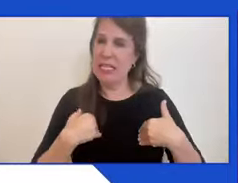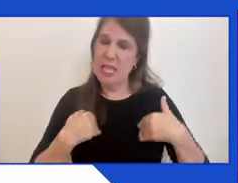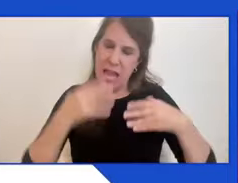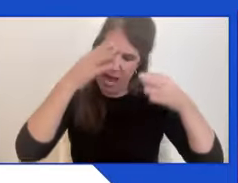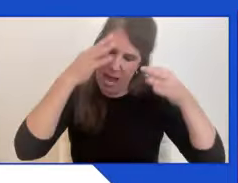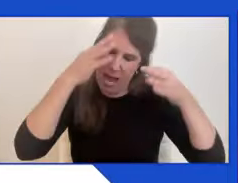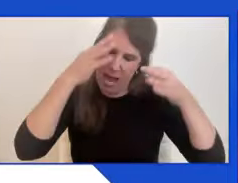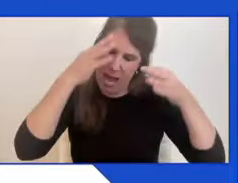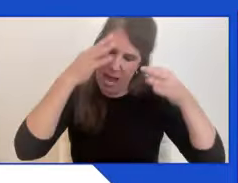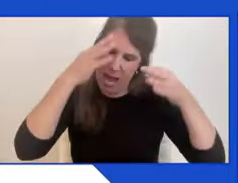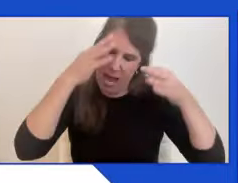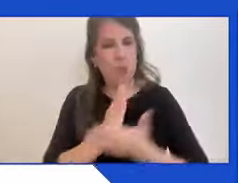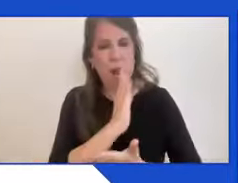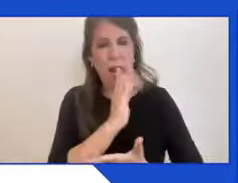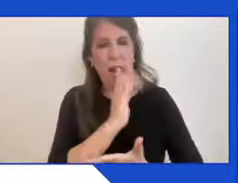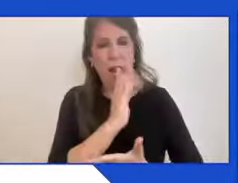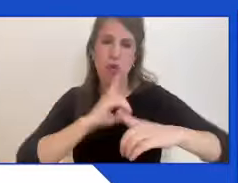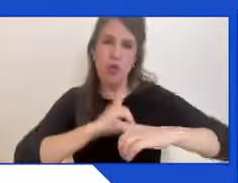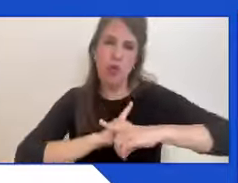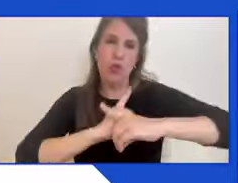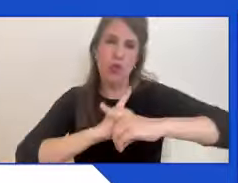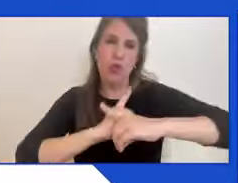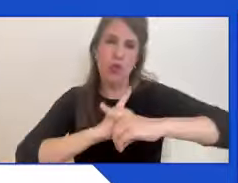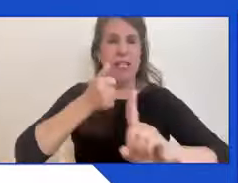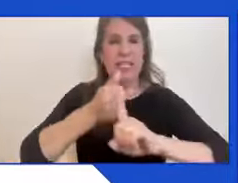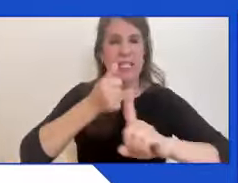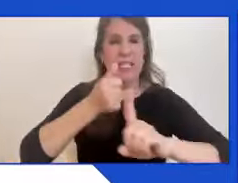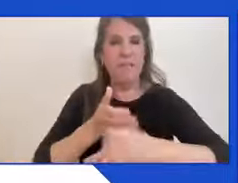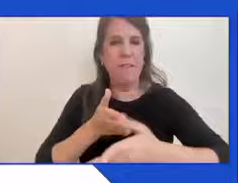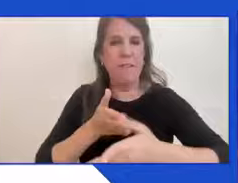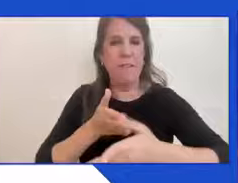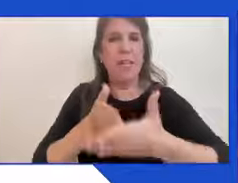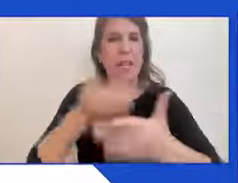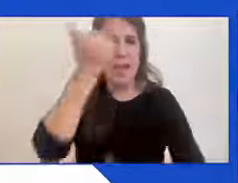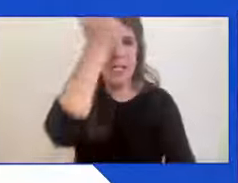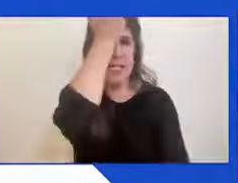itself against Hamas terror.